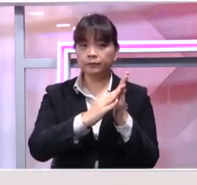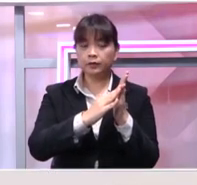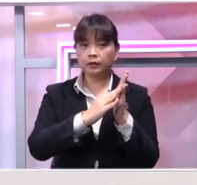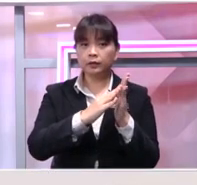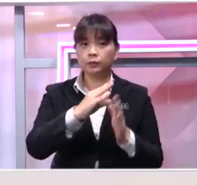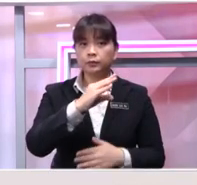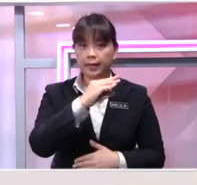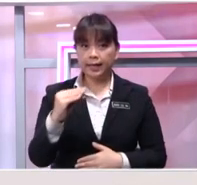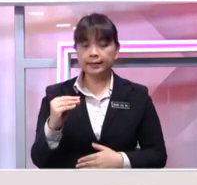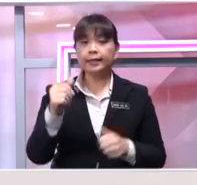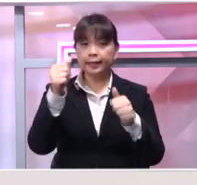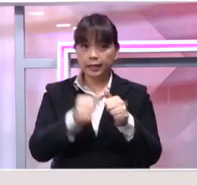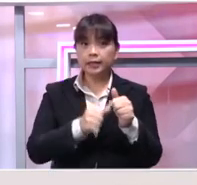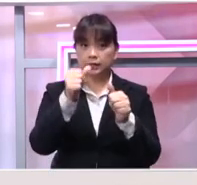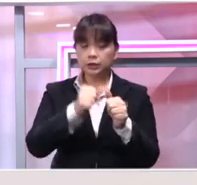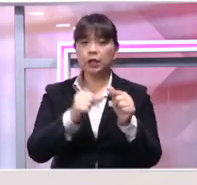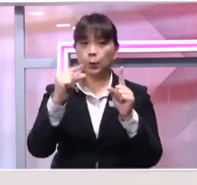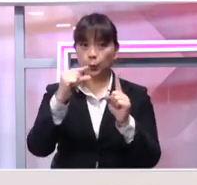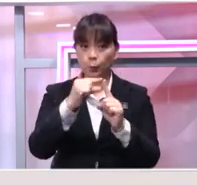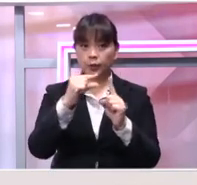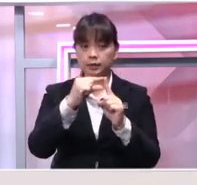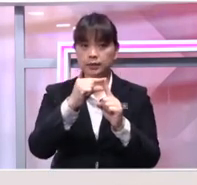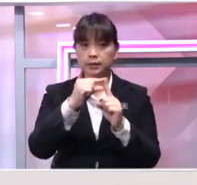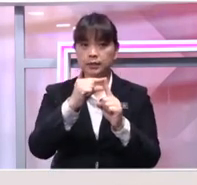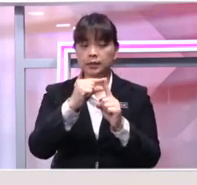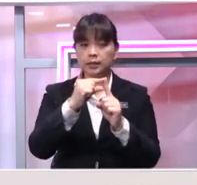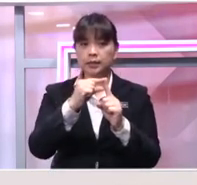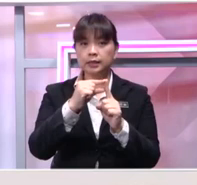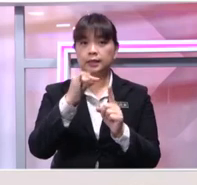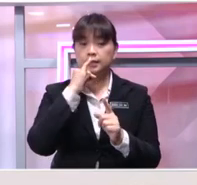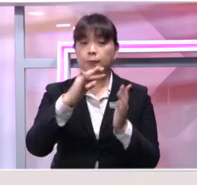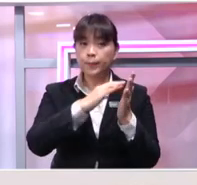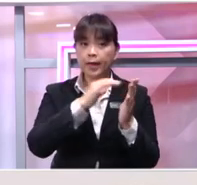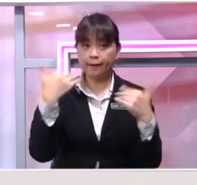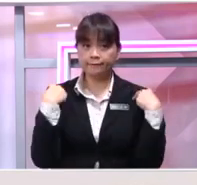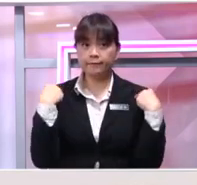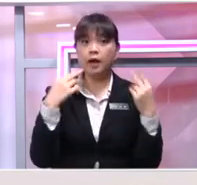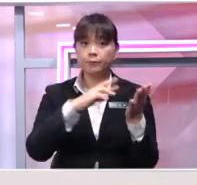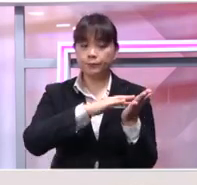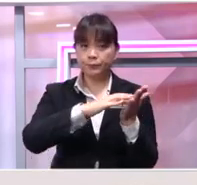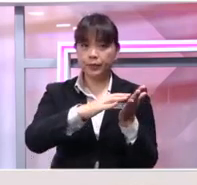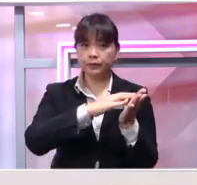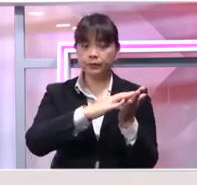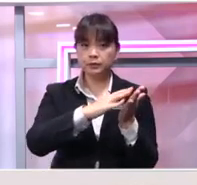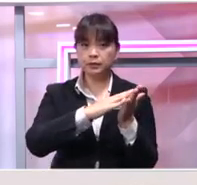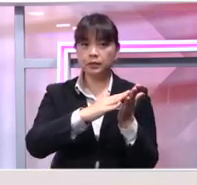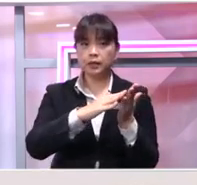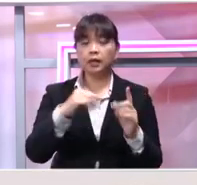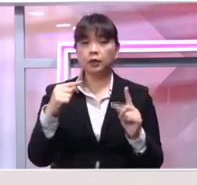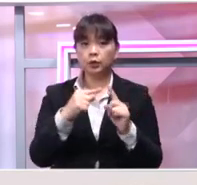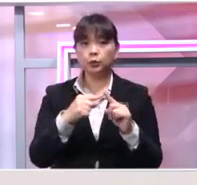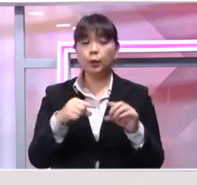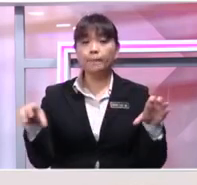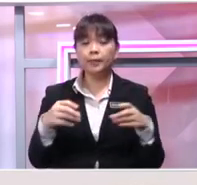each word down the breakout. Okay, that is what I want to emphasize to mm-hmm. make sure that